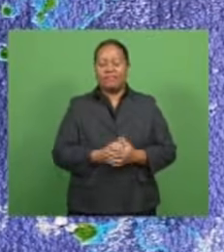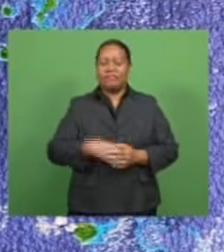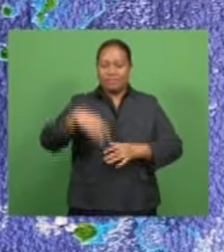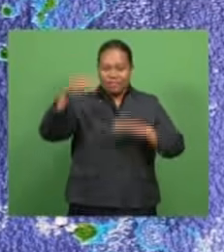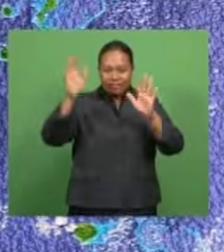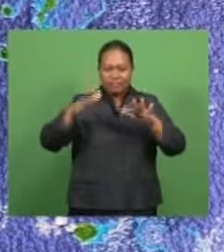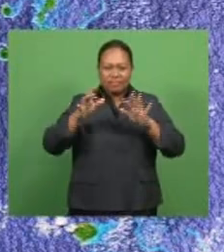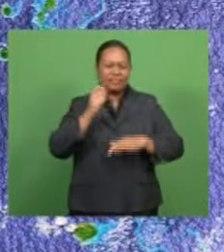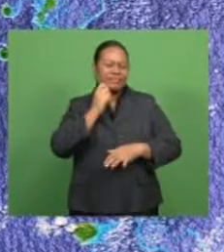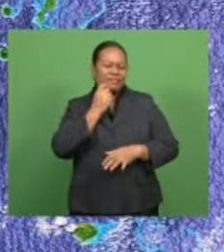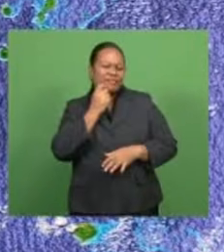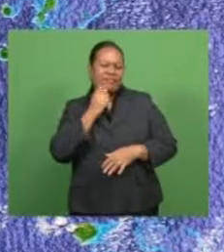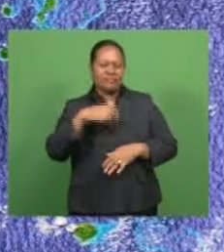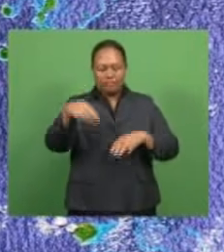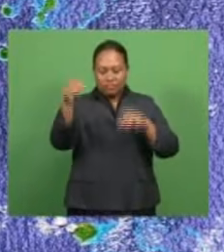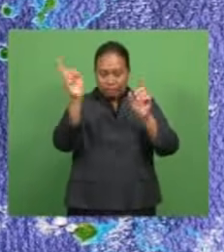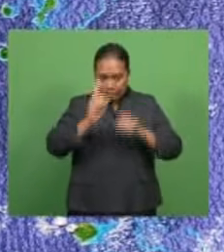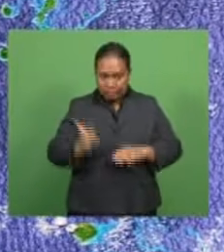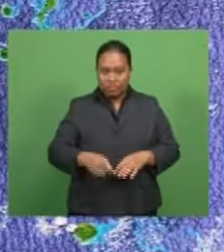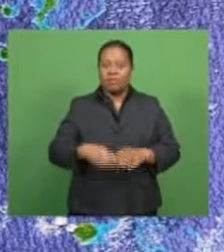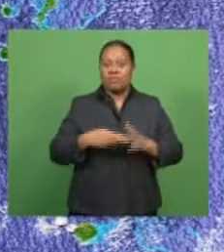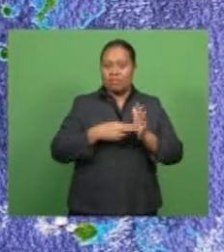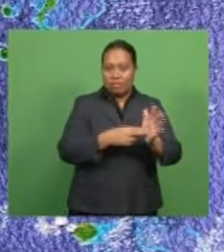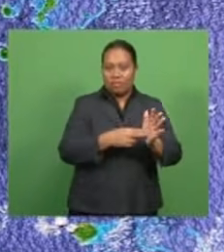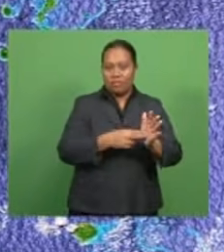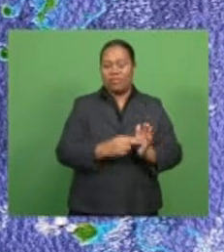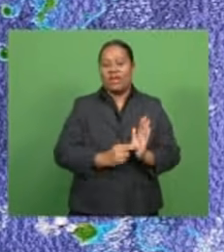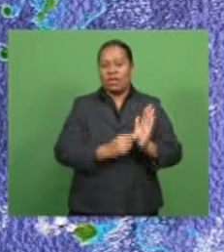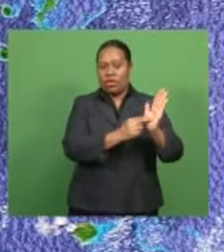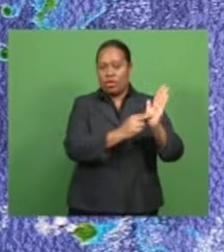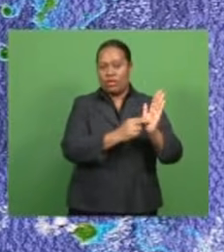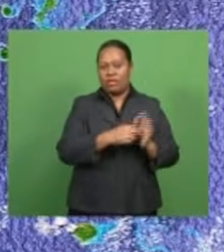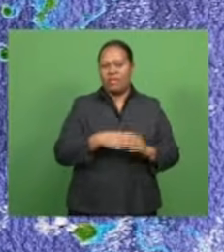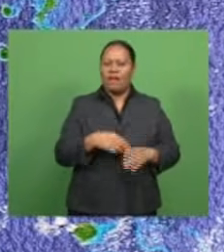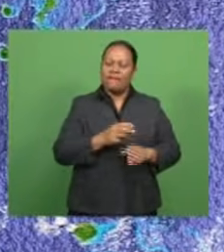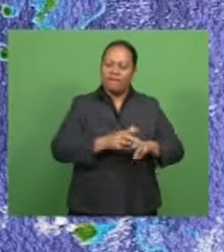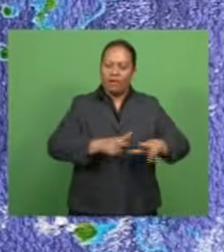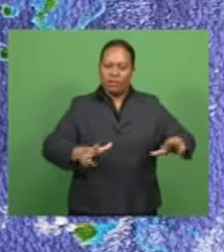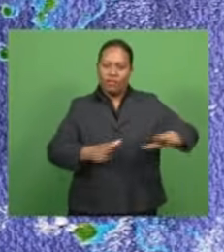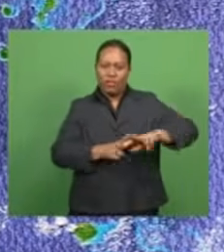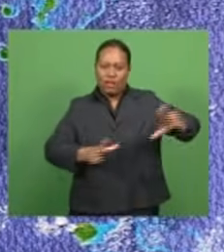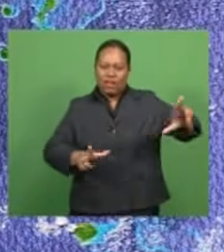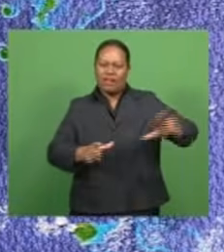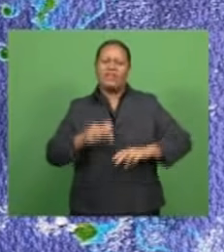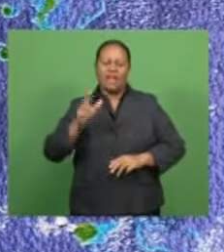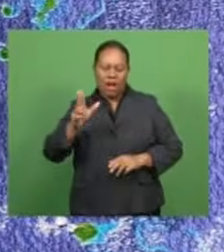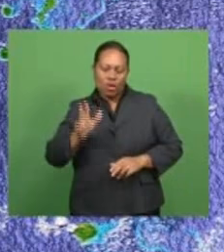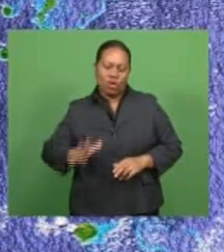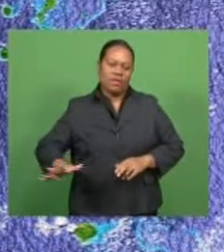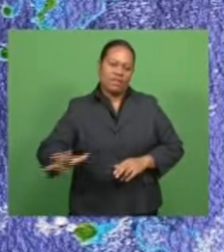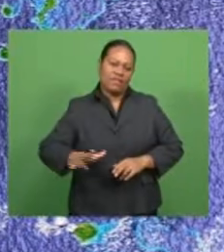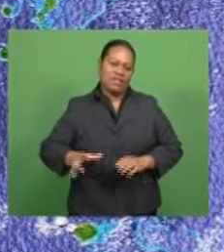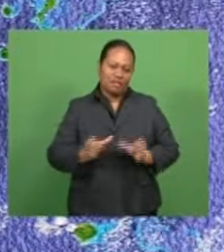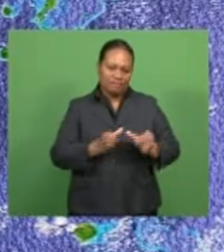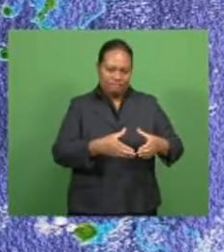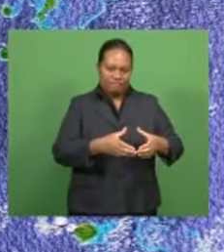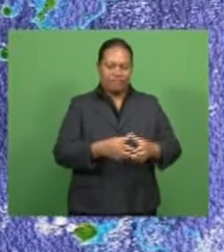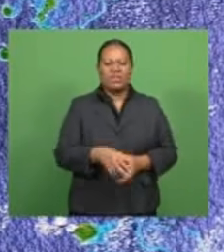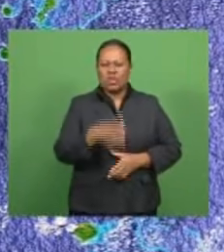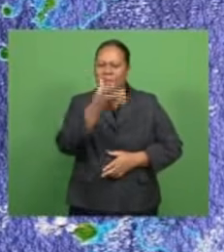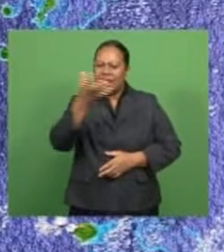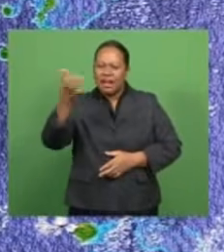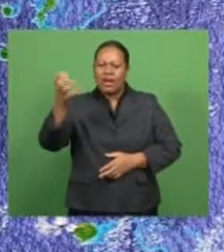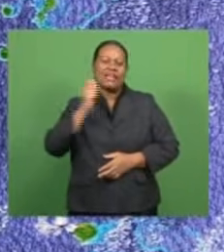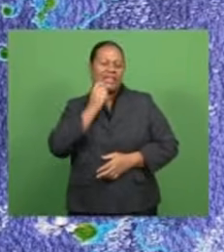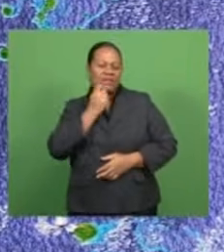and isolated thunderstorms over Vanualevu, Taviuni and nearby smaller islands and Lawan Lomaiviti group. Cloudy periods with